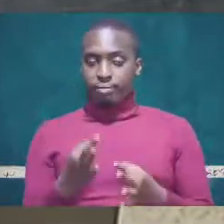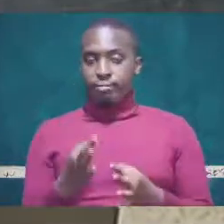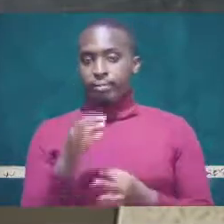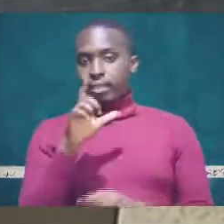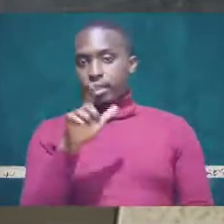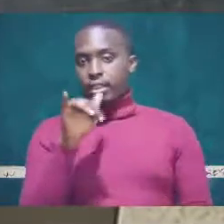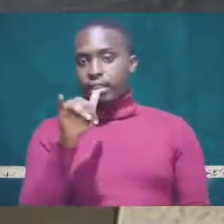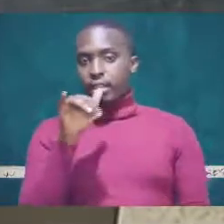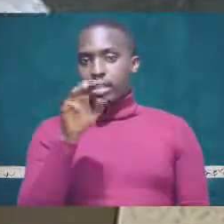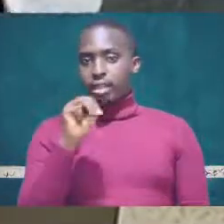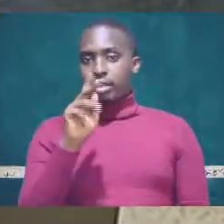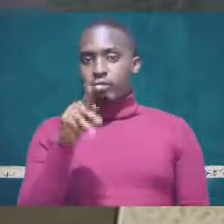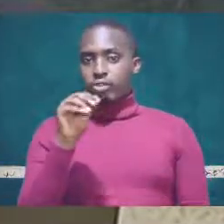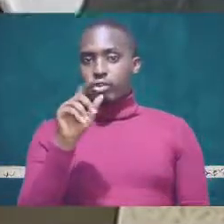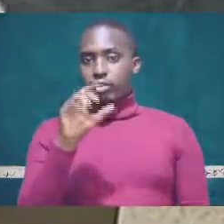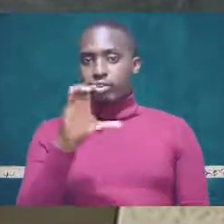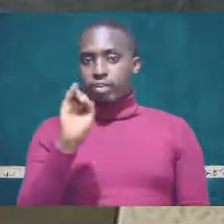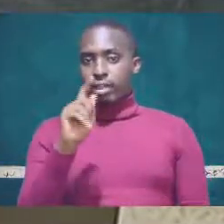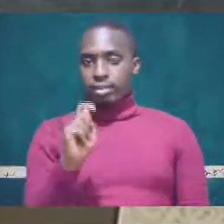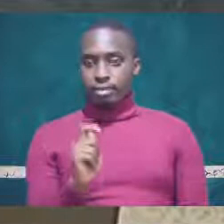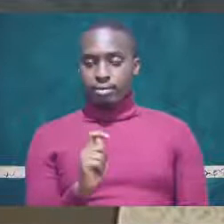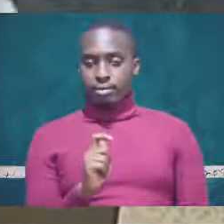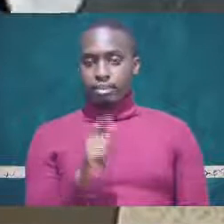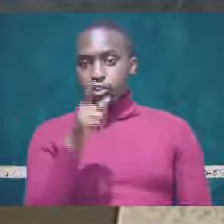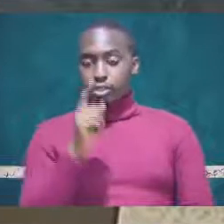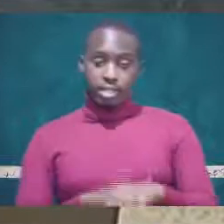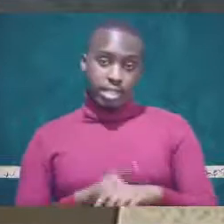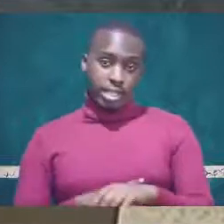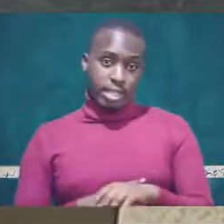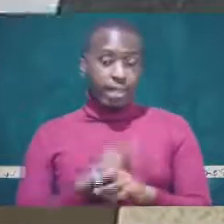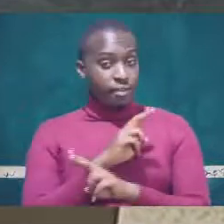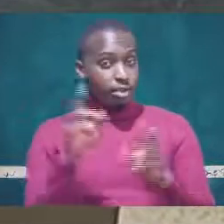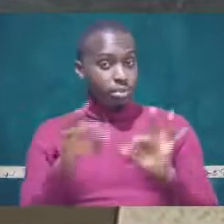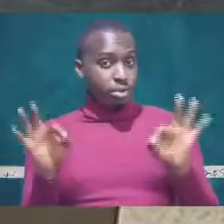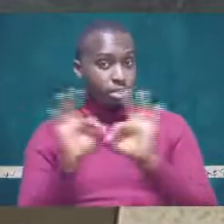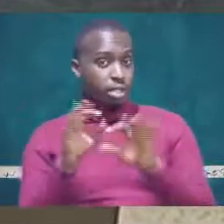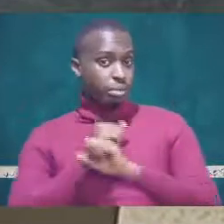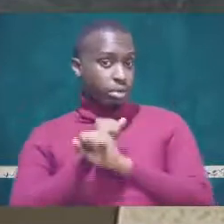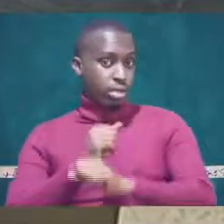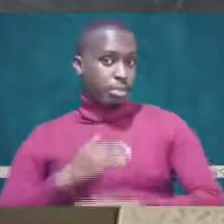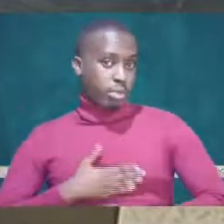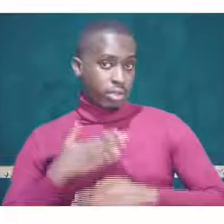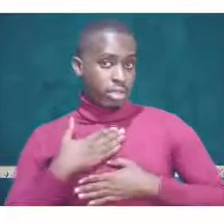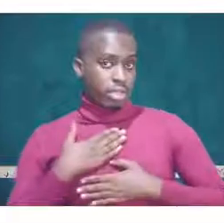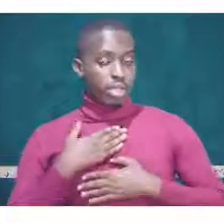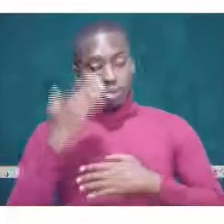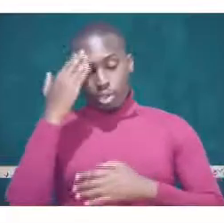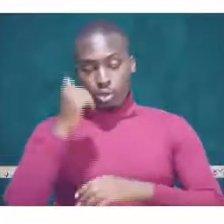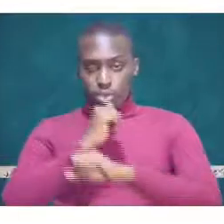lymphocytes. What are lymphocytes? Lymphocytes, they are very important in protecting our body against the